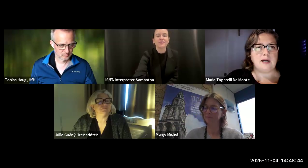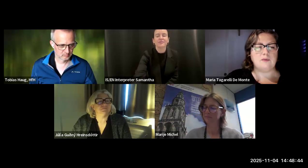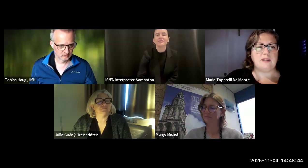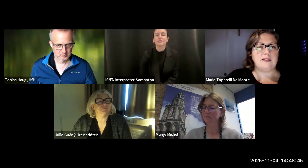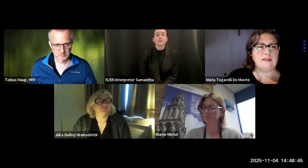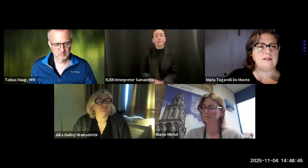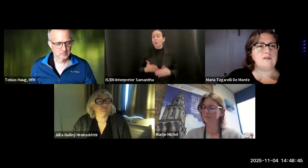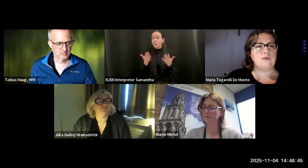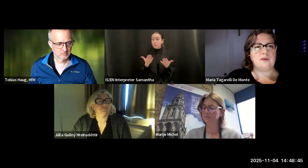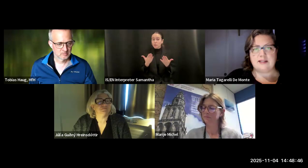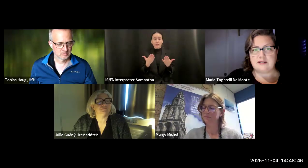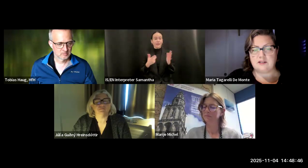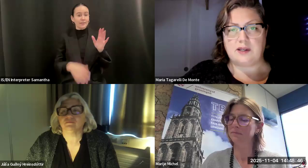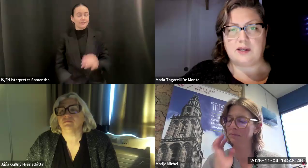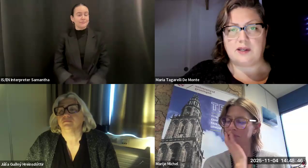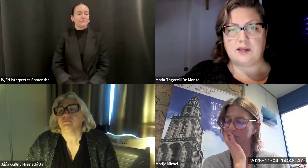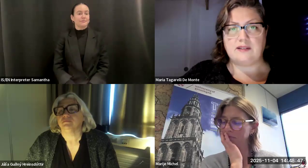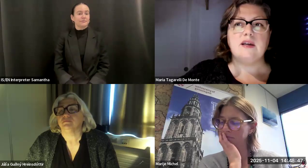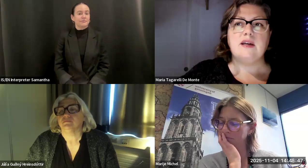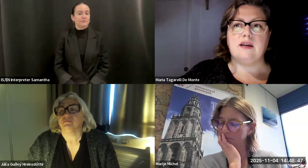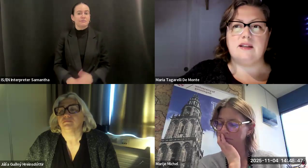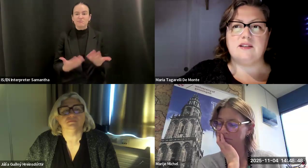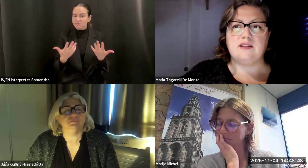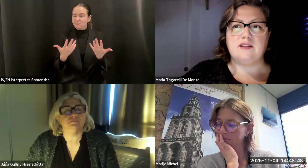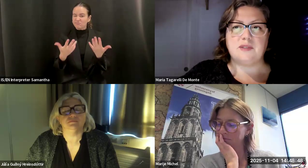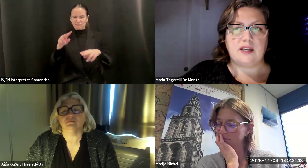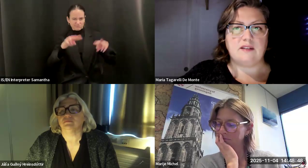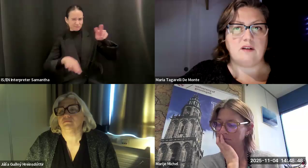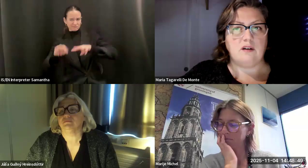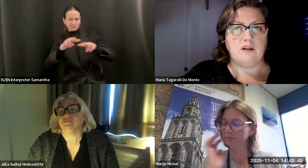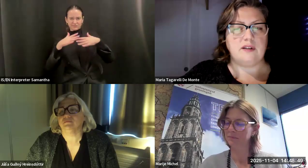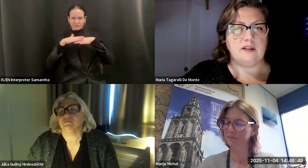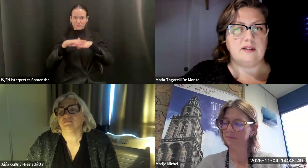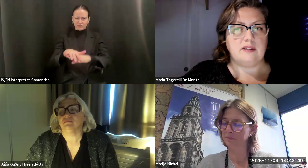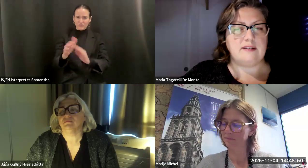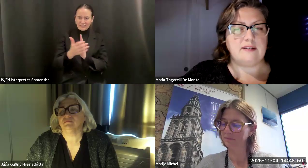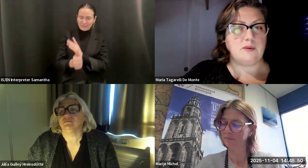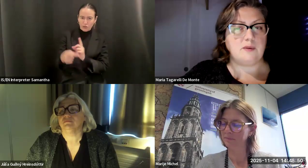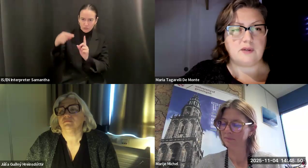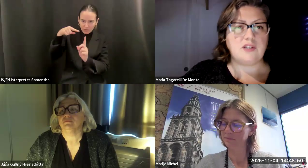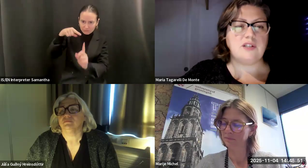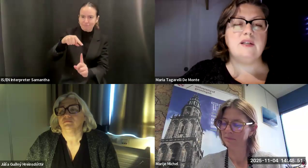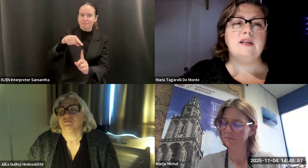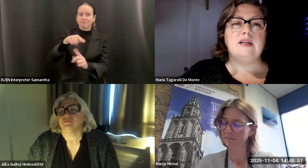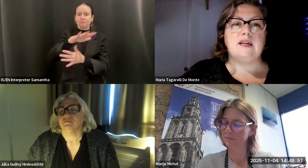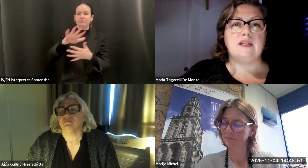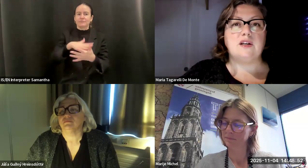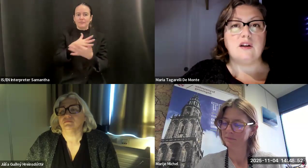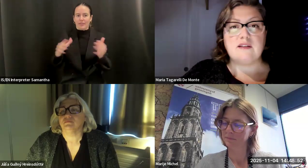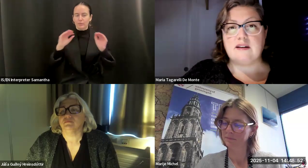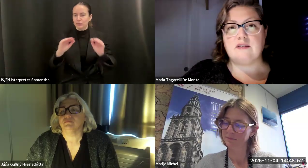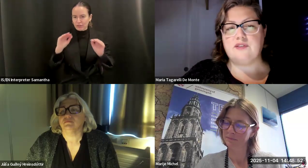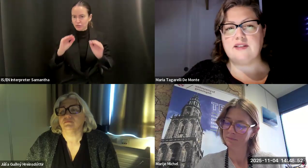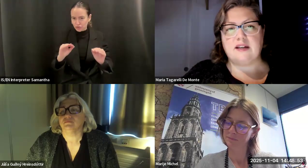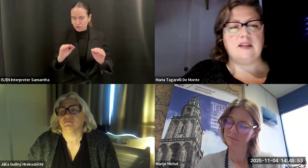be talking about what it is to assess integrated skills in the specific case of sign language education,